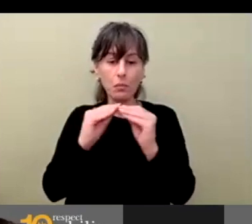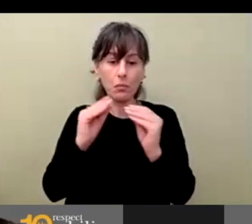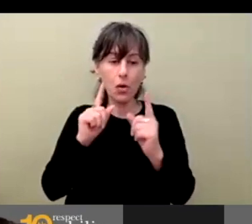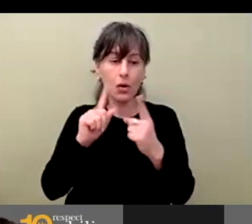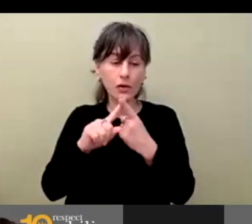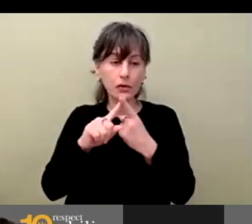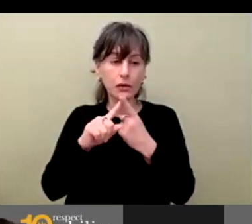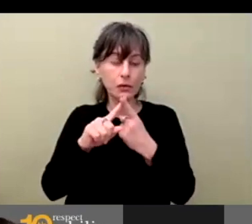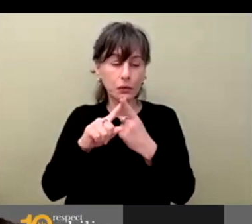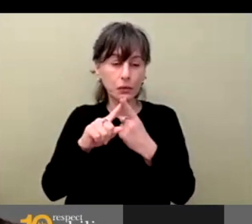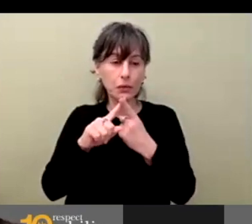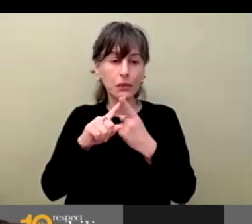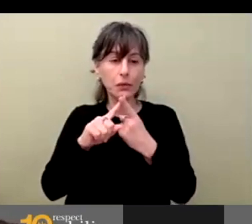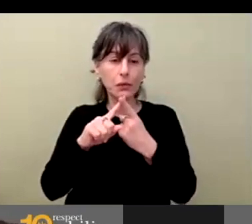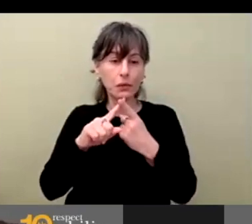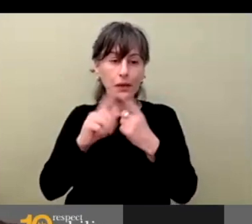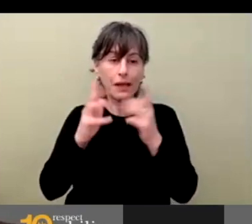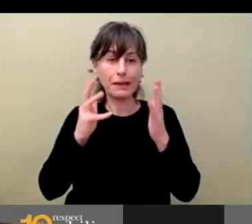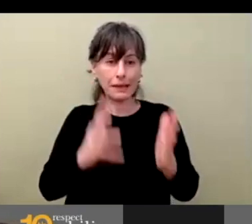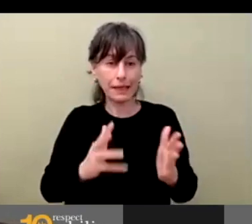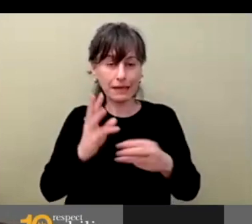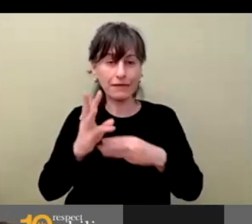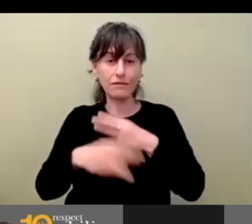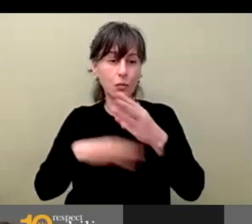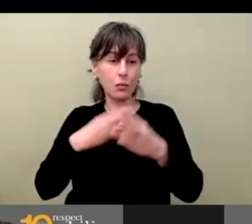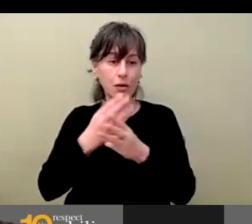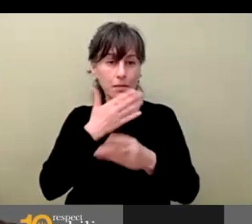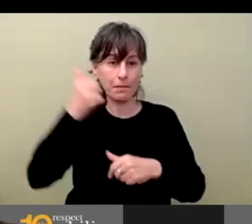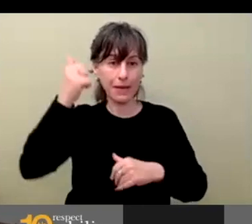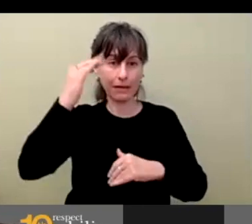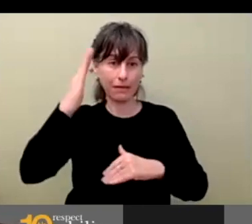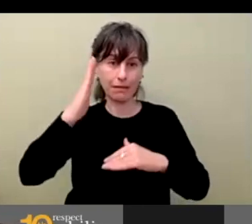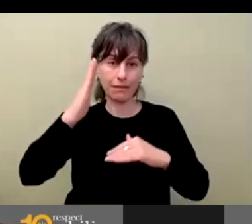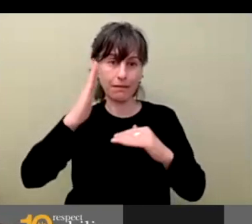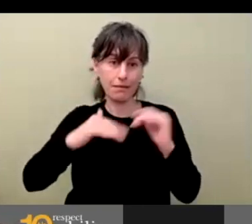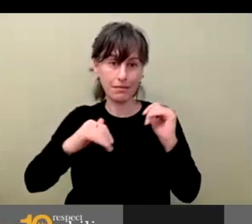a world better than I found it.